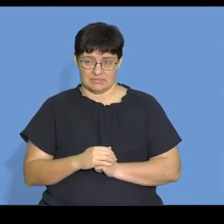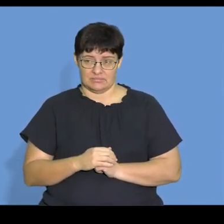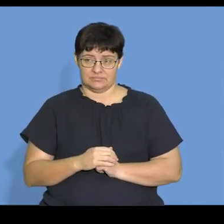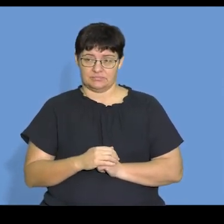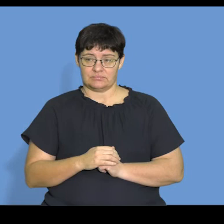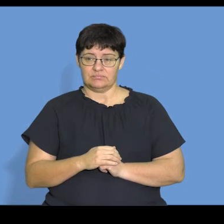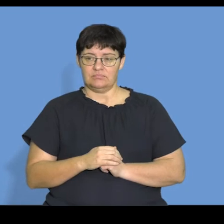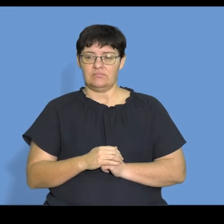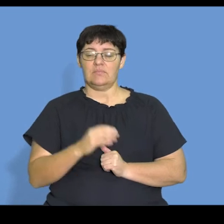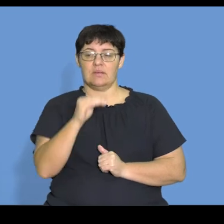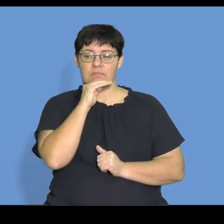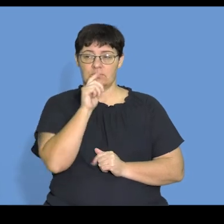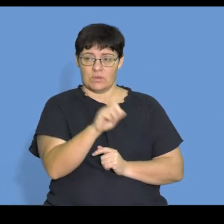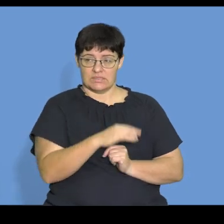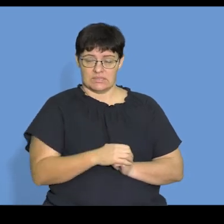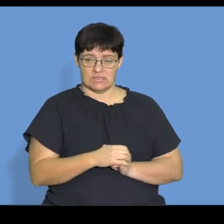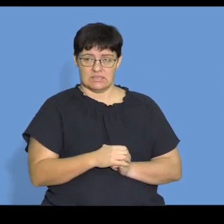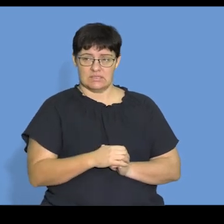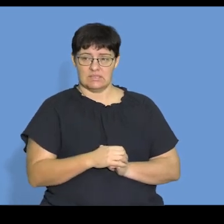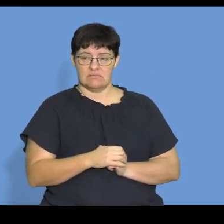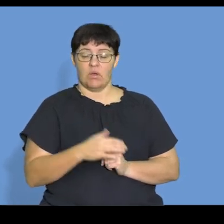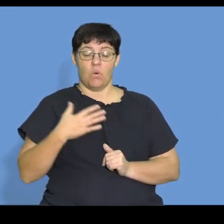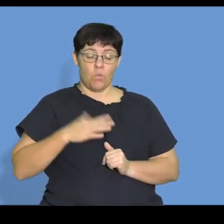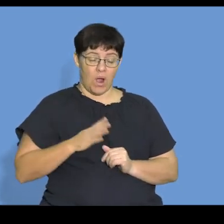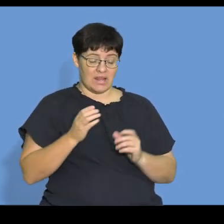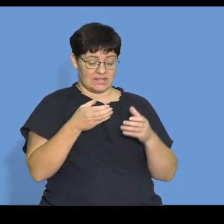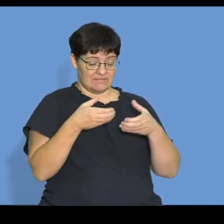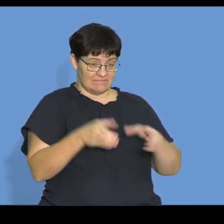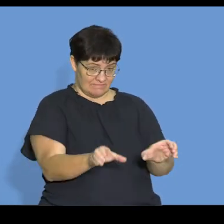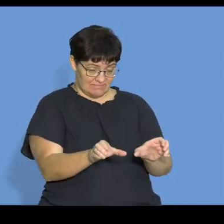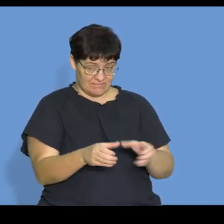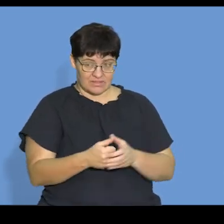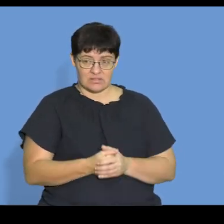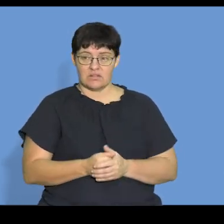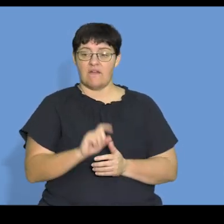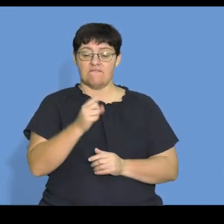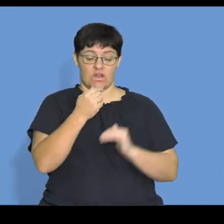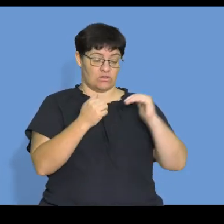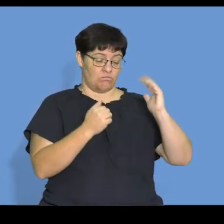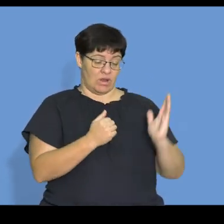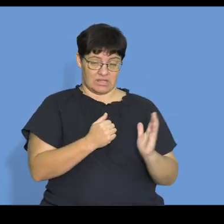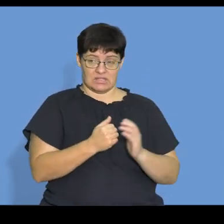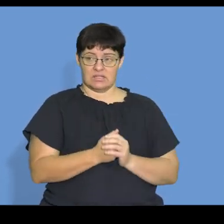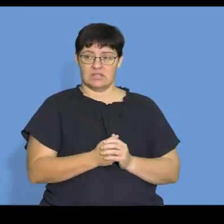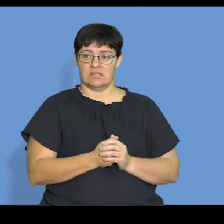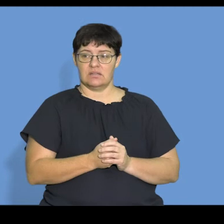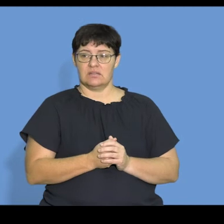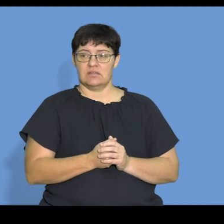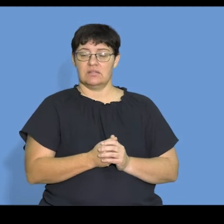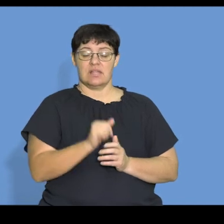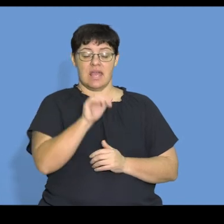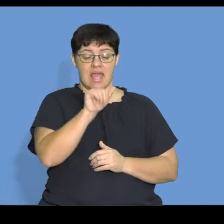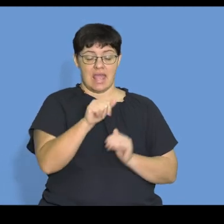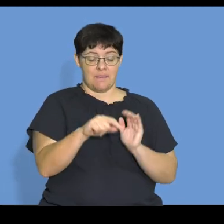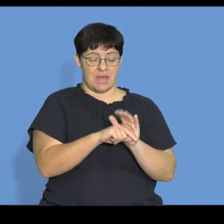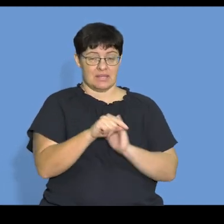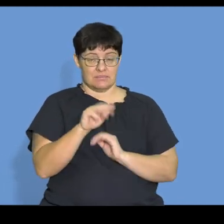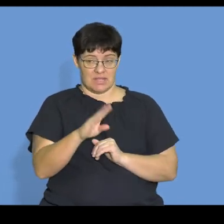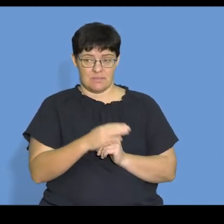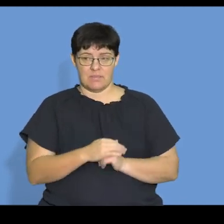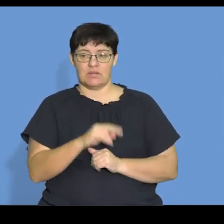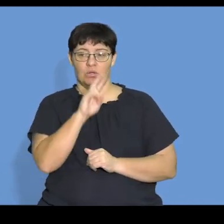So it means that if I want to factorize this, the first bracket will give me a minus b, which is the